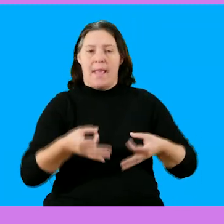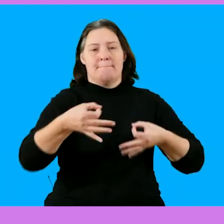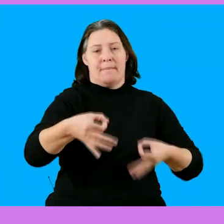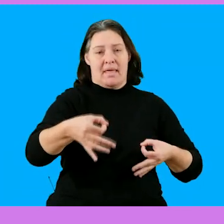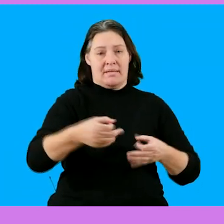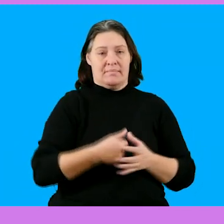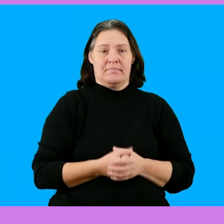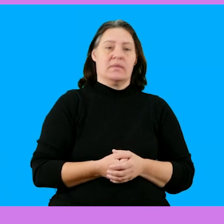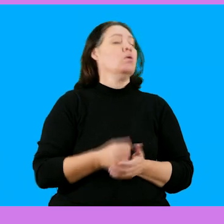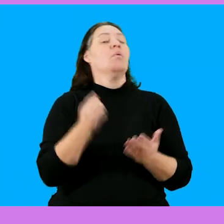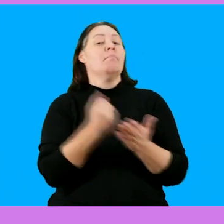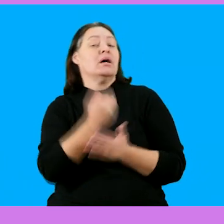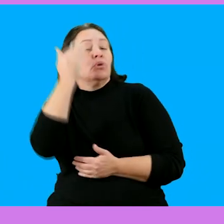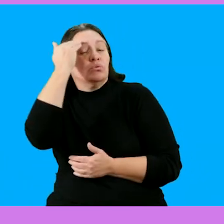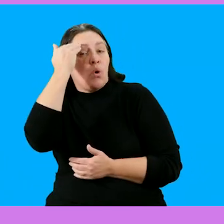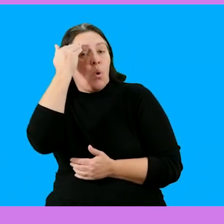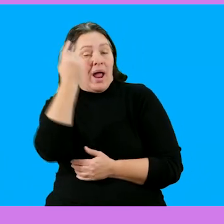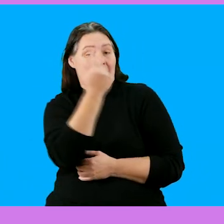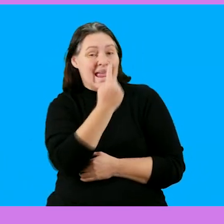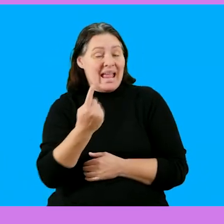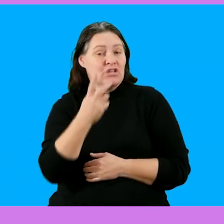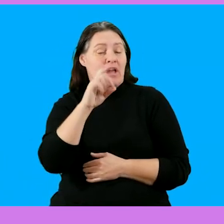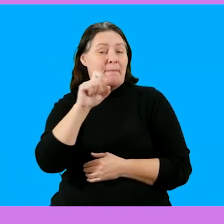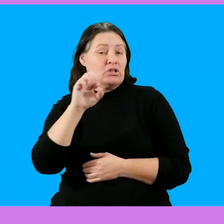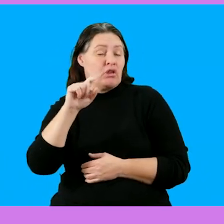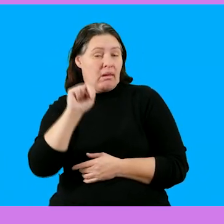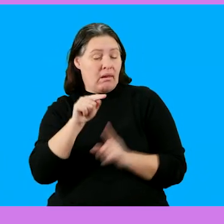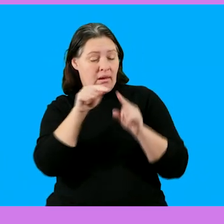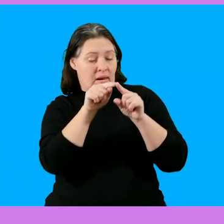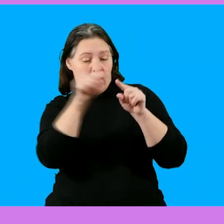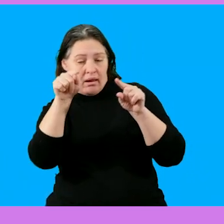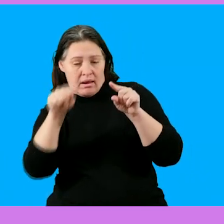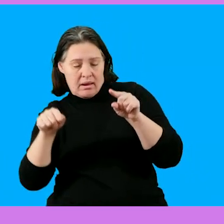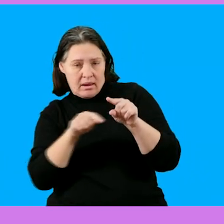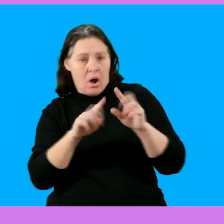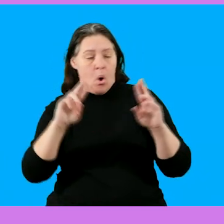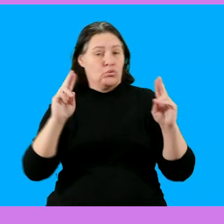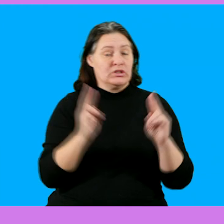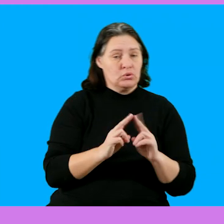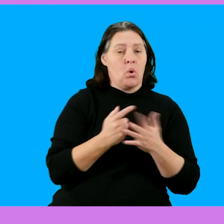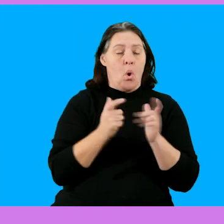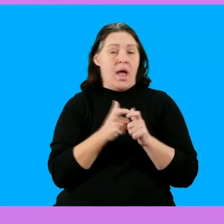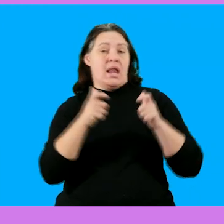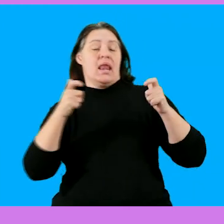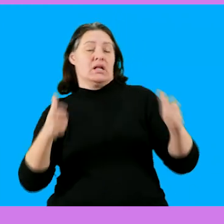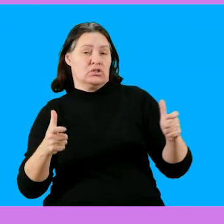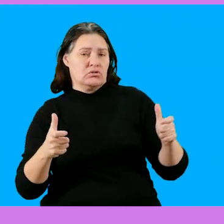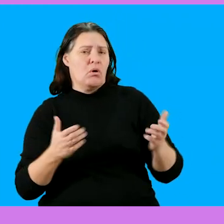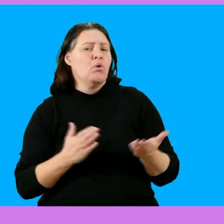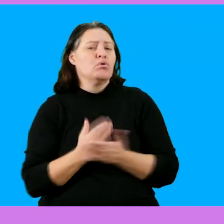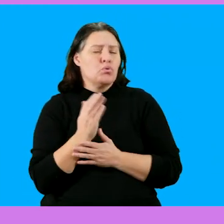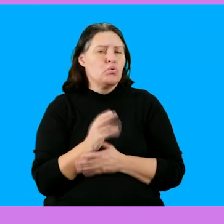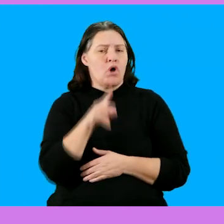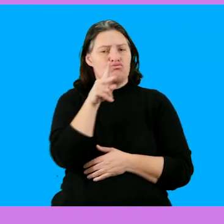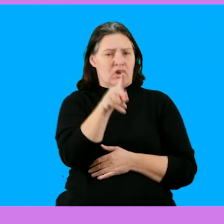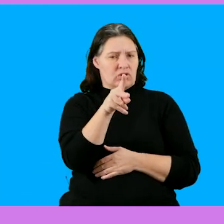paper. You should also know that each dimension of the actual object is either reduced or enlarged by a